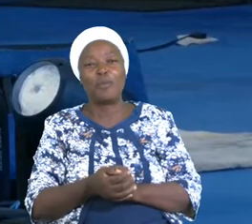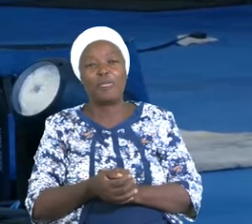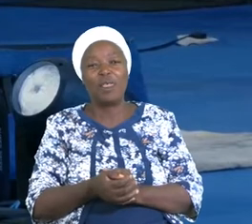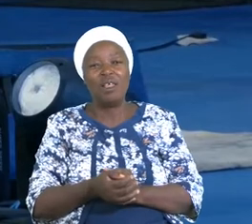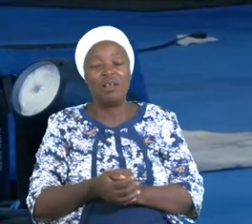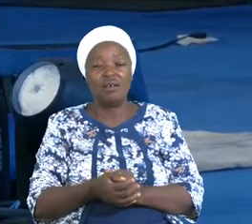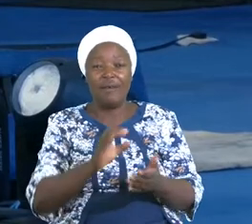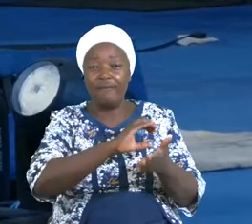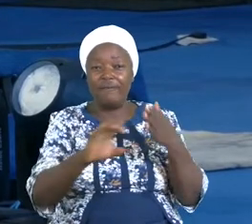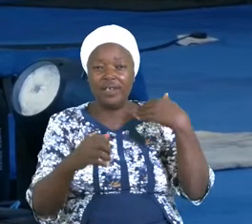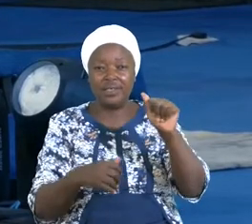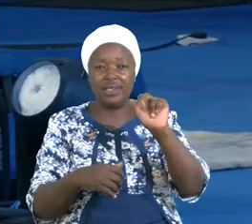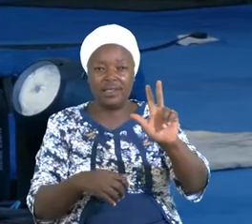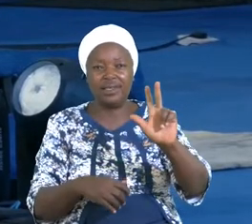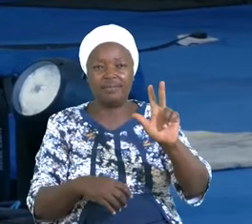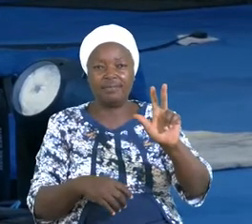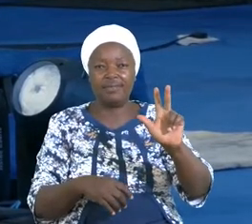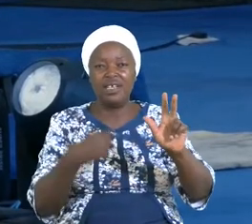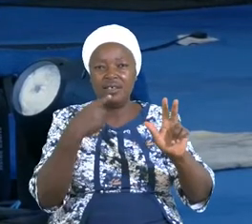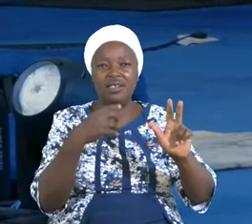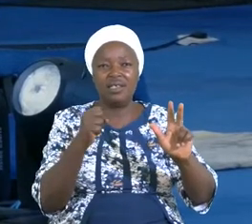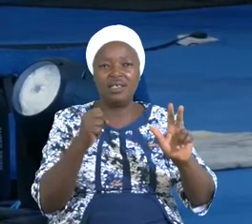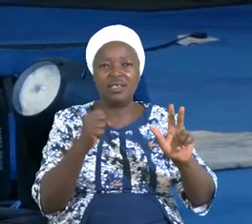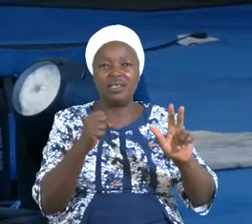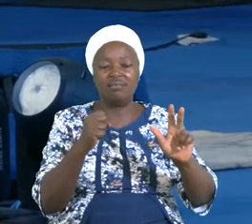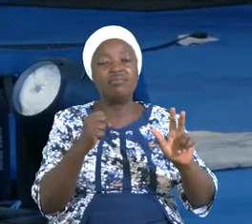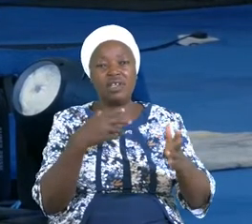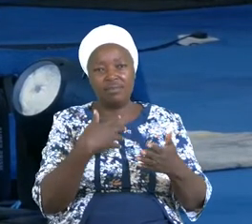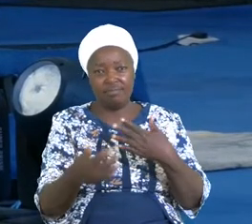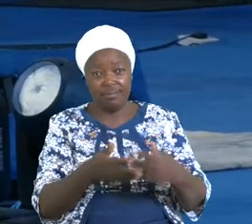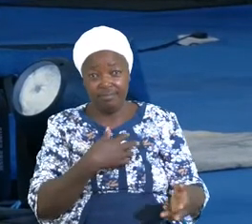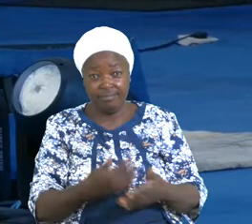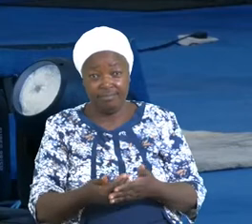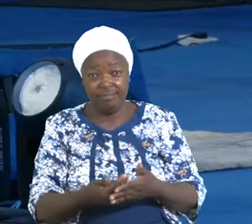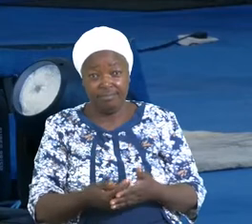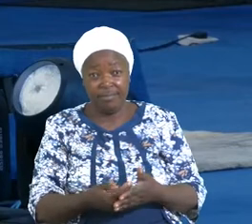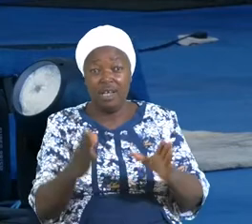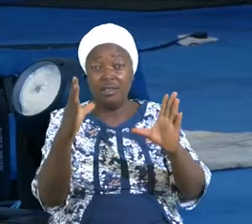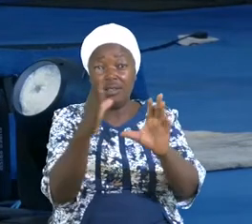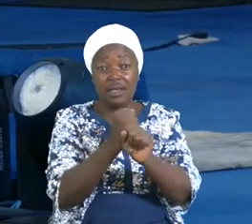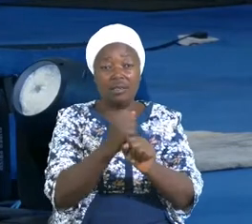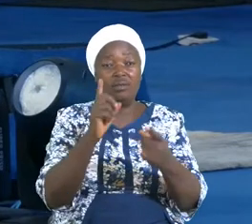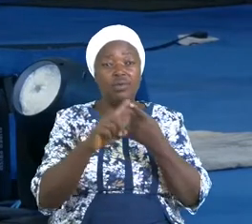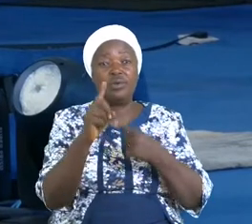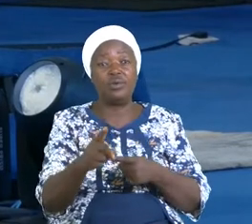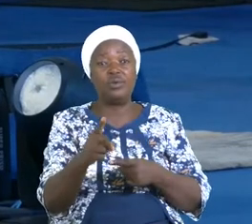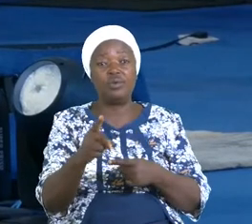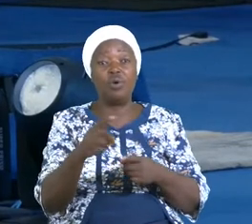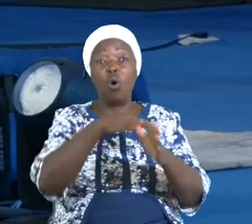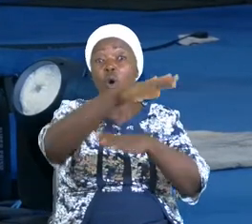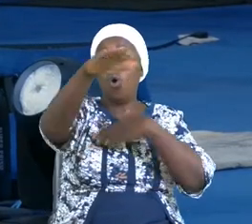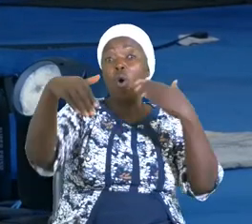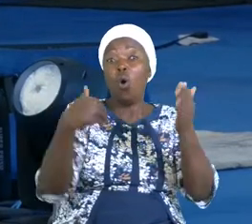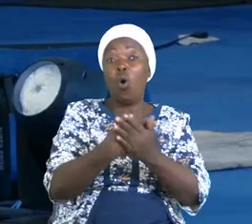13, it says, wherefore, take unto you the whole armor of